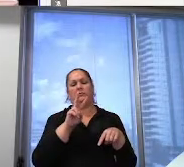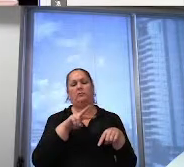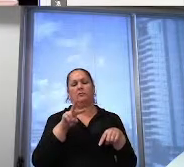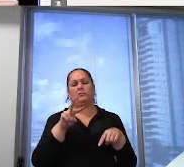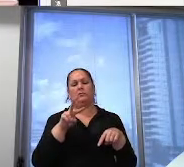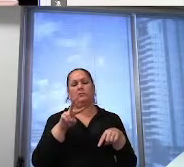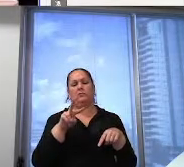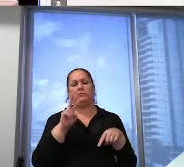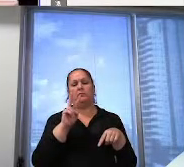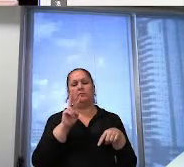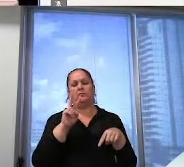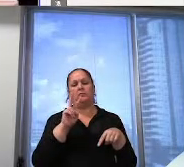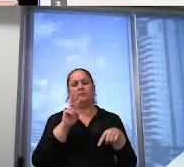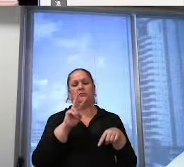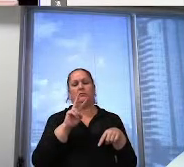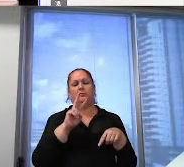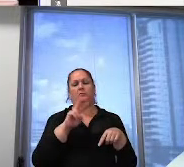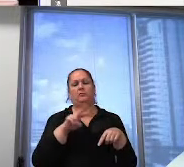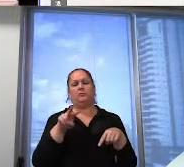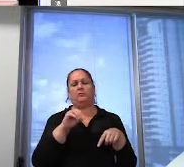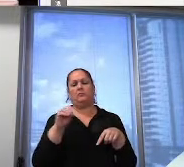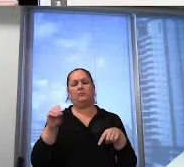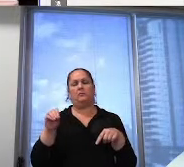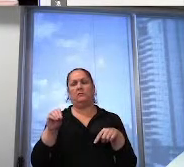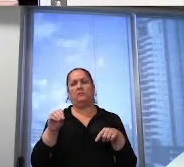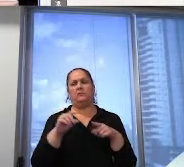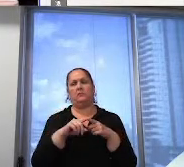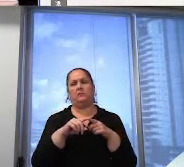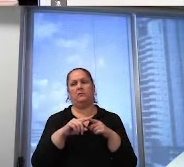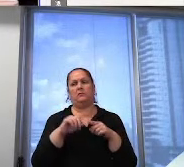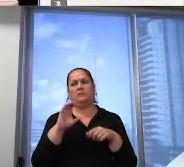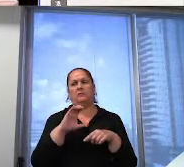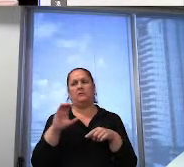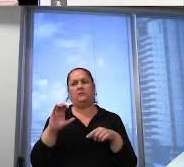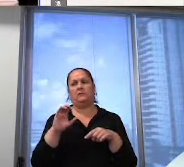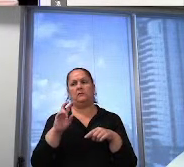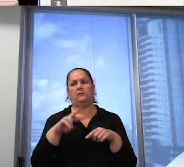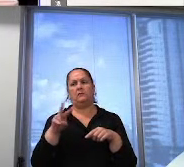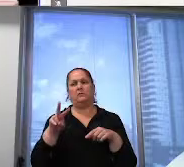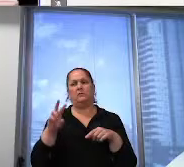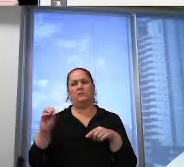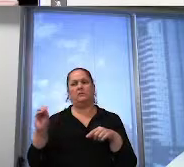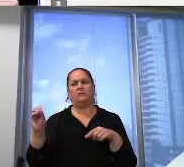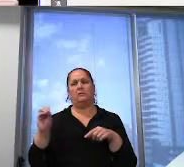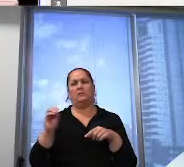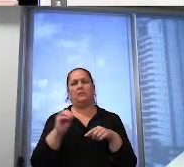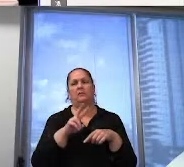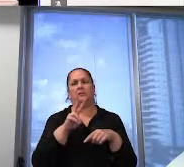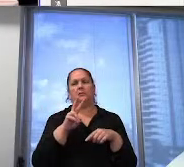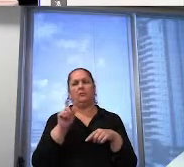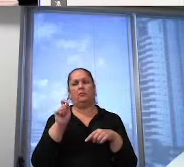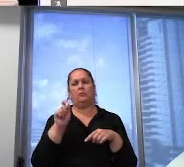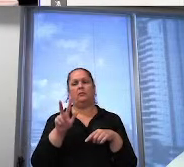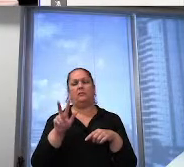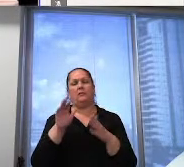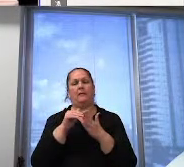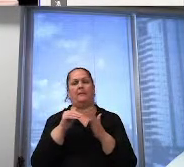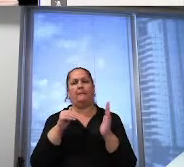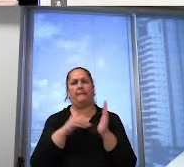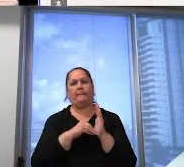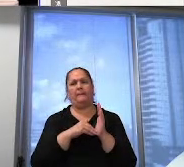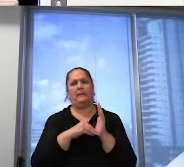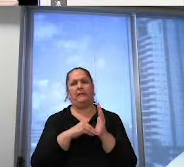line 2200. It's called Factor Sec to Barceloneta, TC 2200. It's got